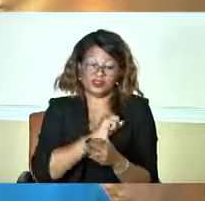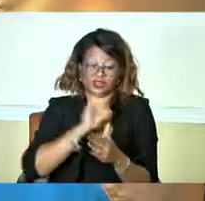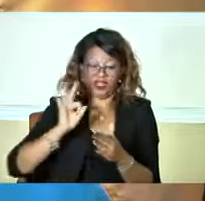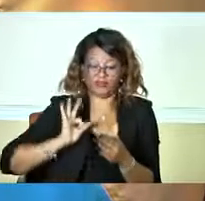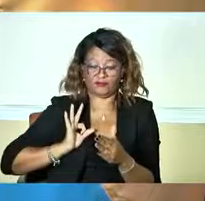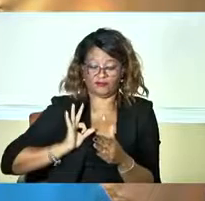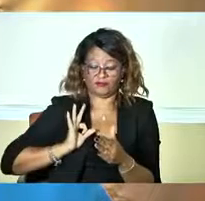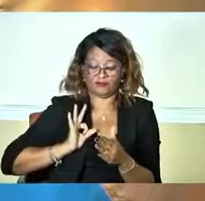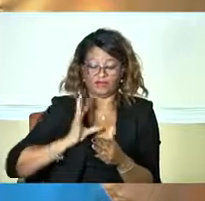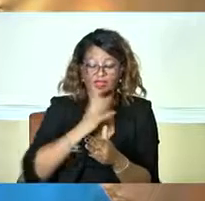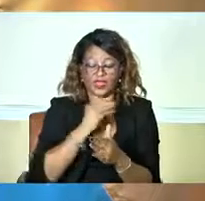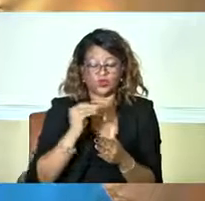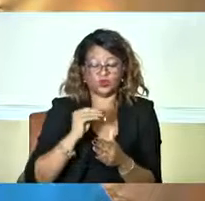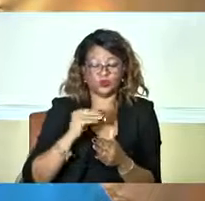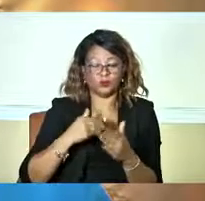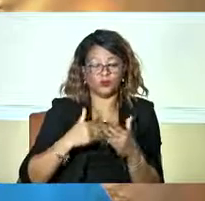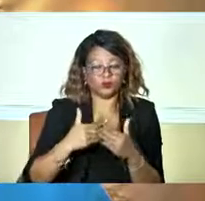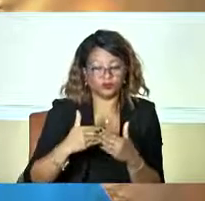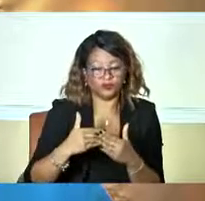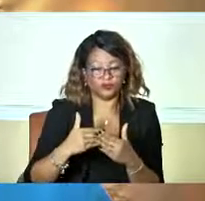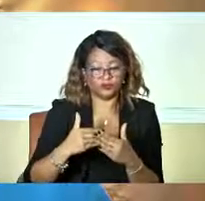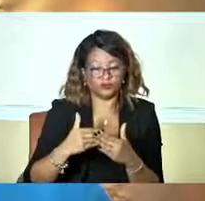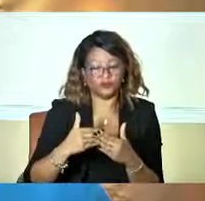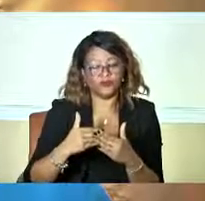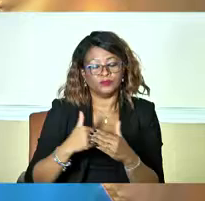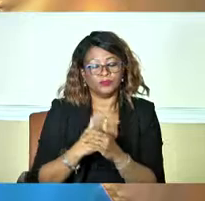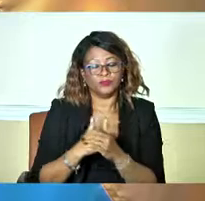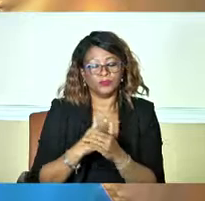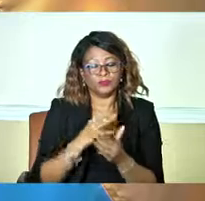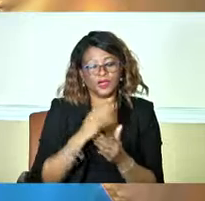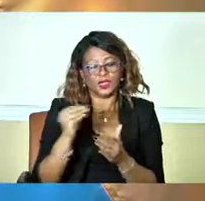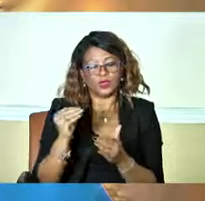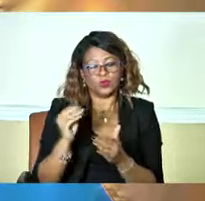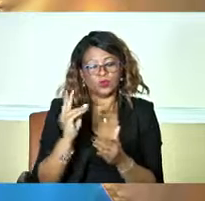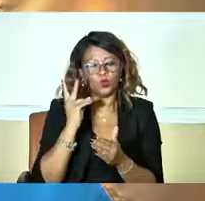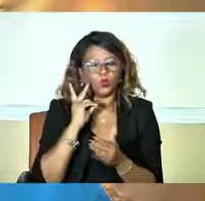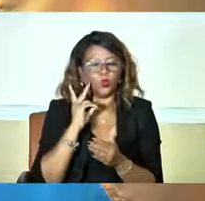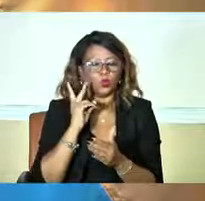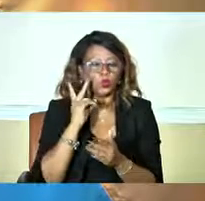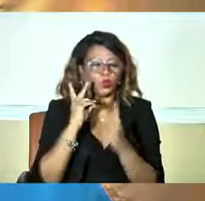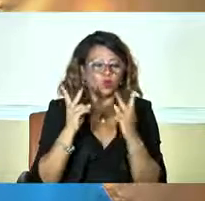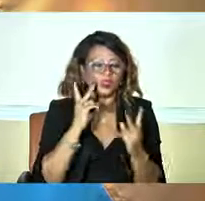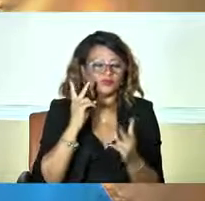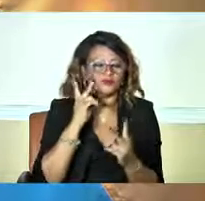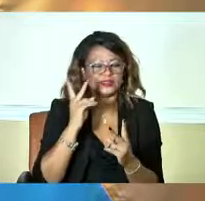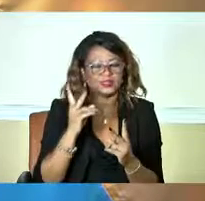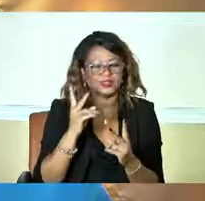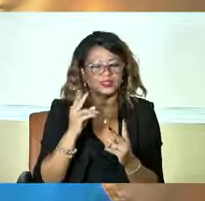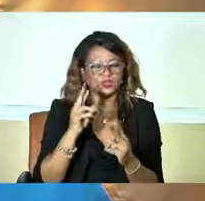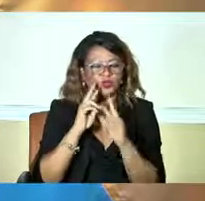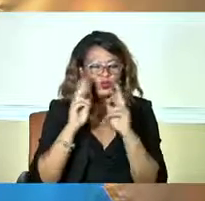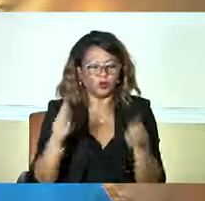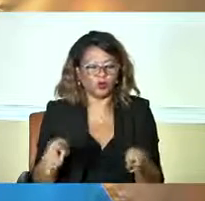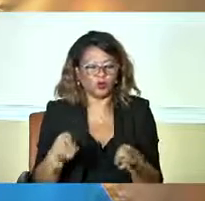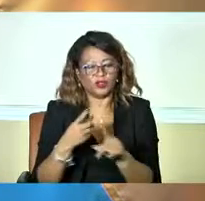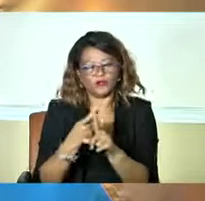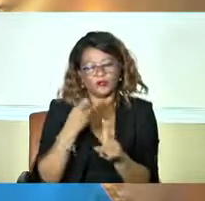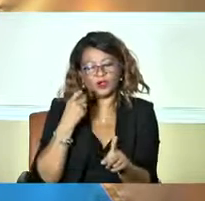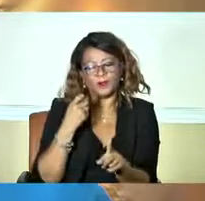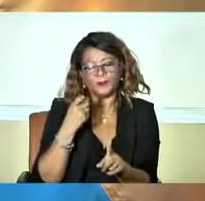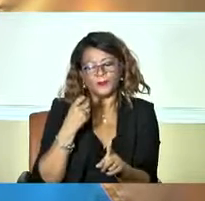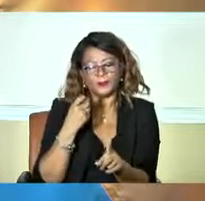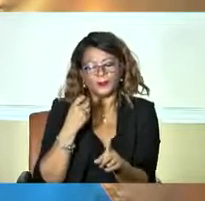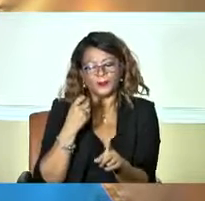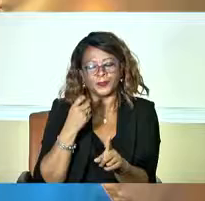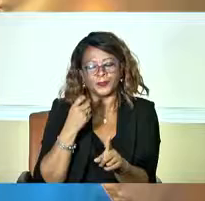as we move along. We've seen a report from